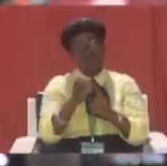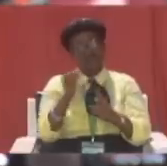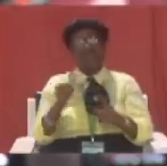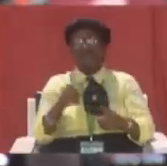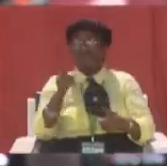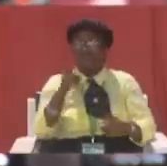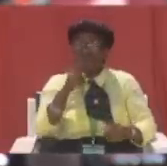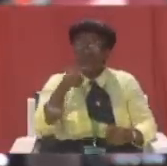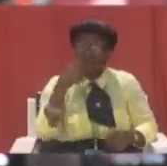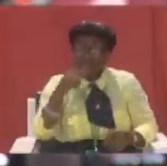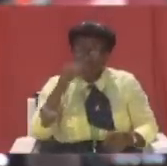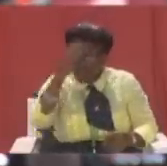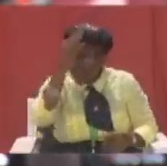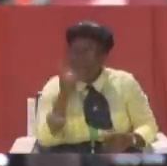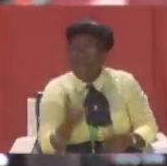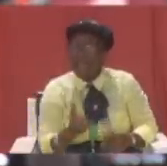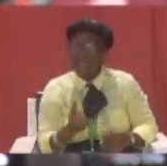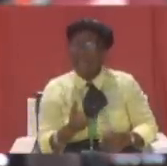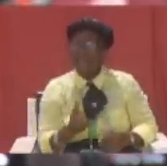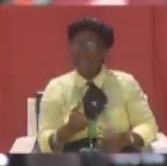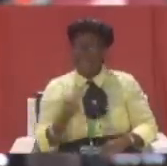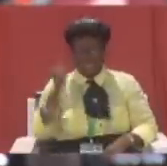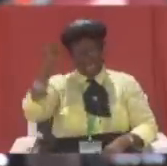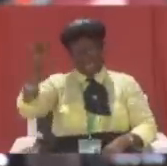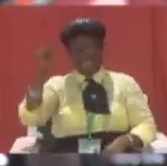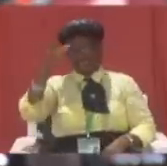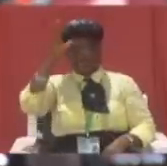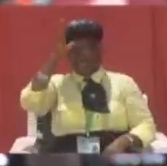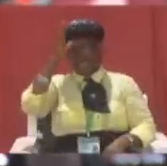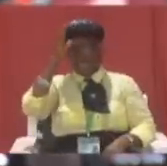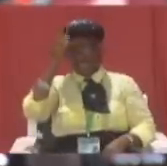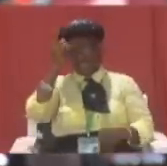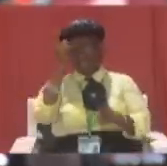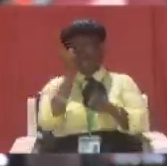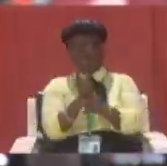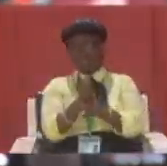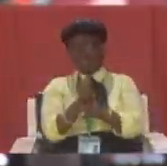The father had just committed adultery.